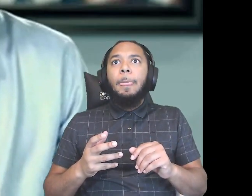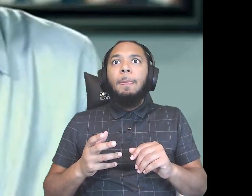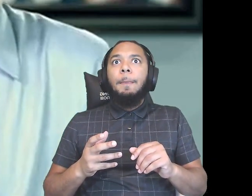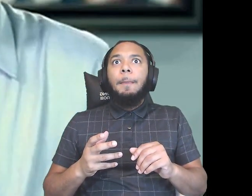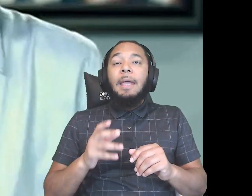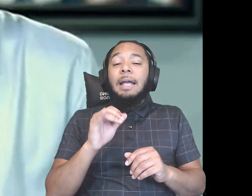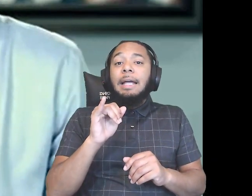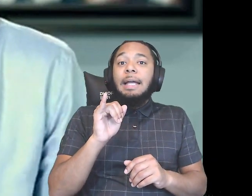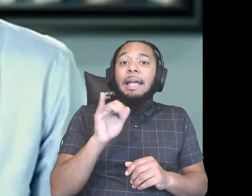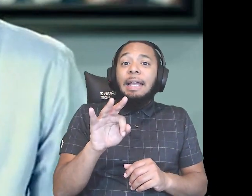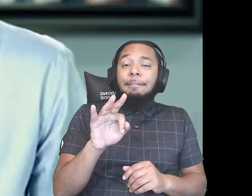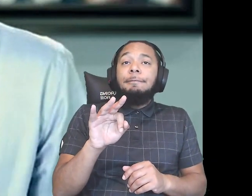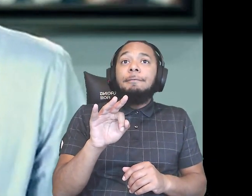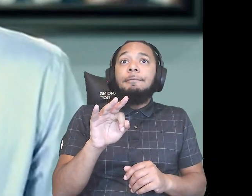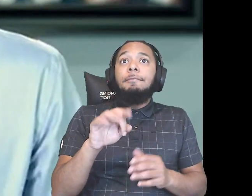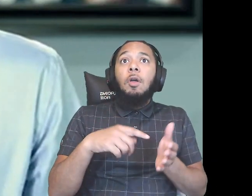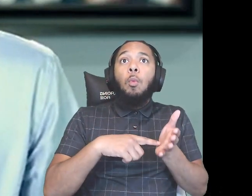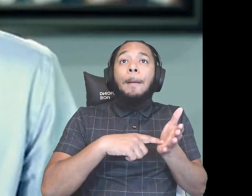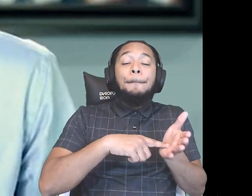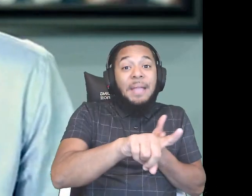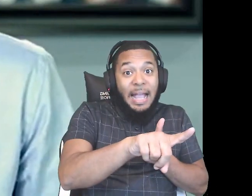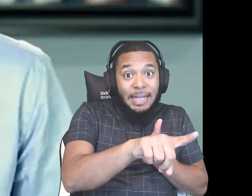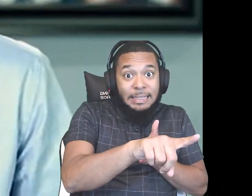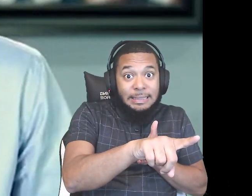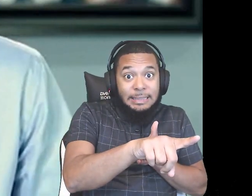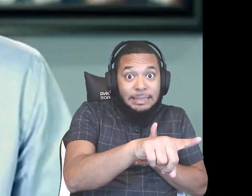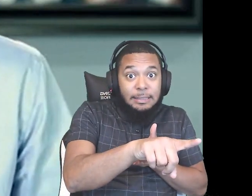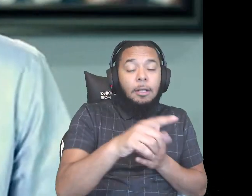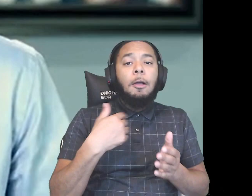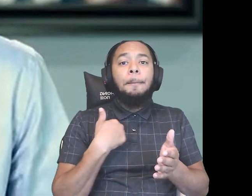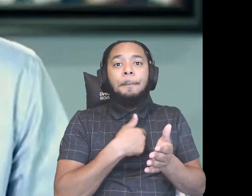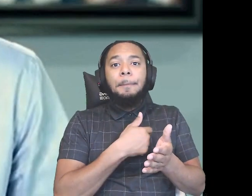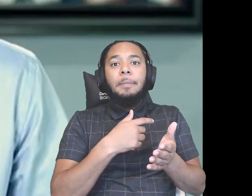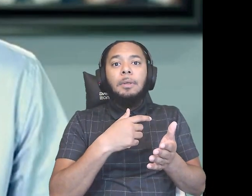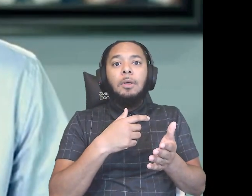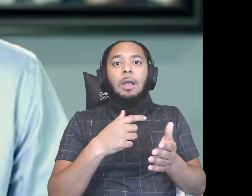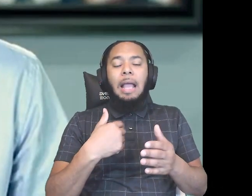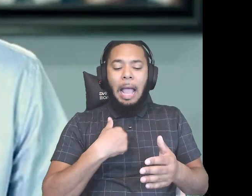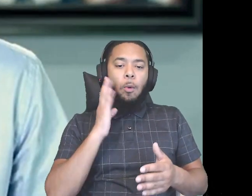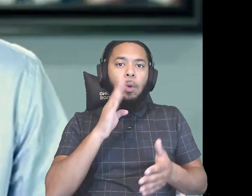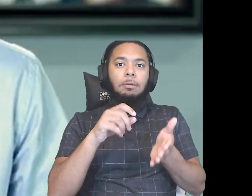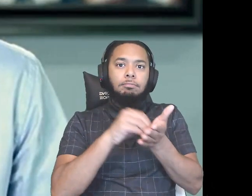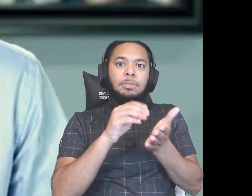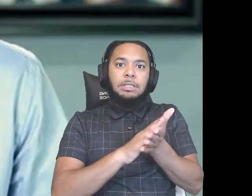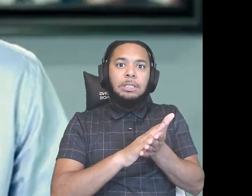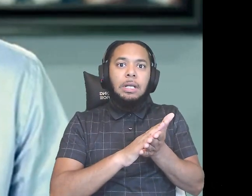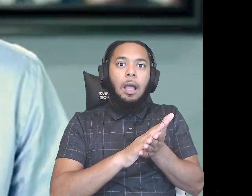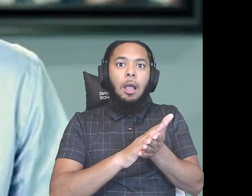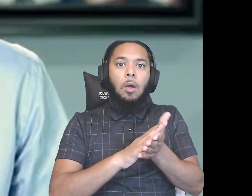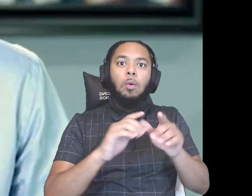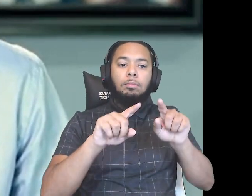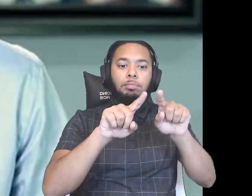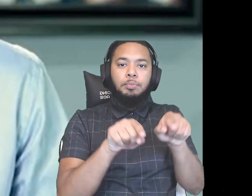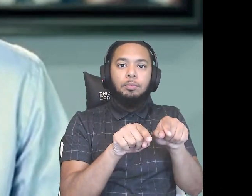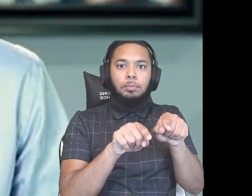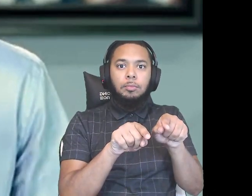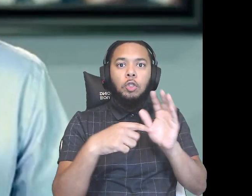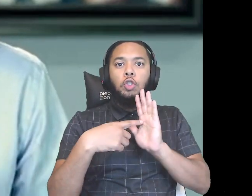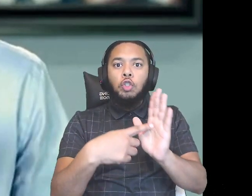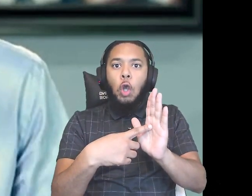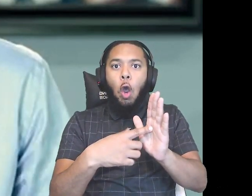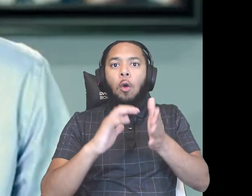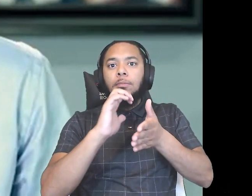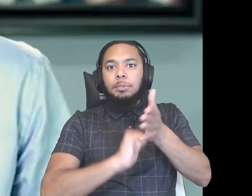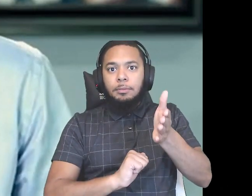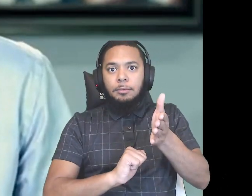the line items that are outflows, cash outflows, cash payments, things that are negative. All right. Because when you